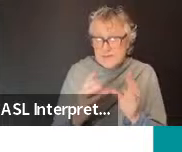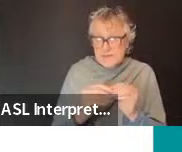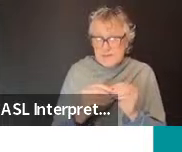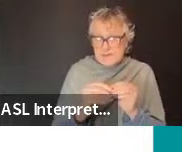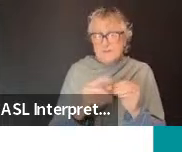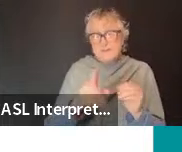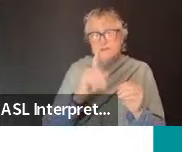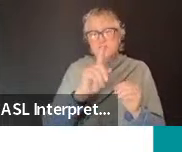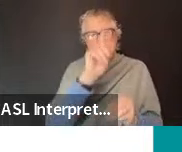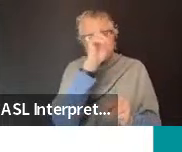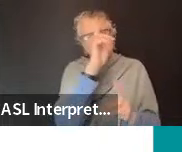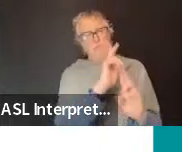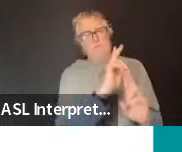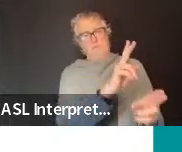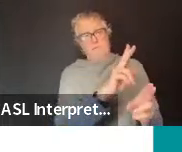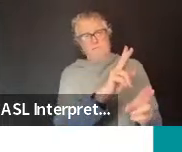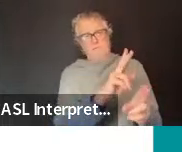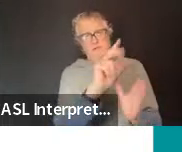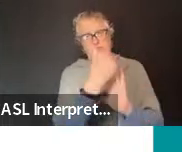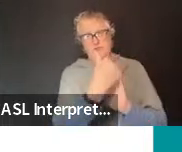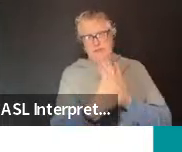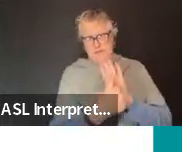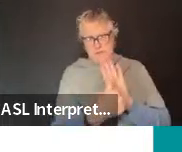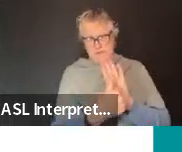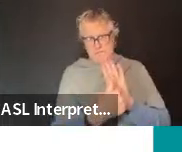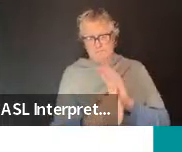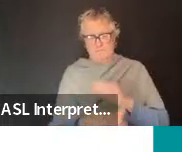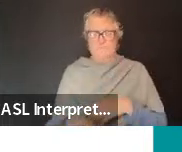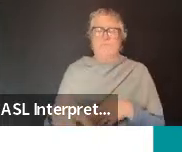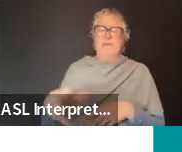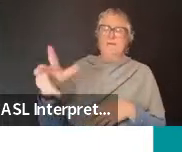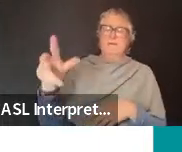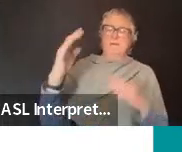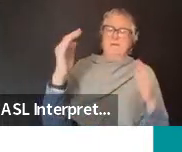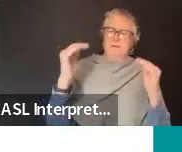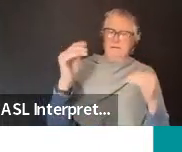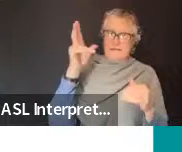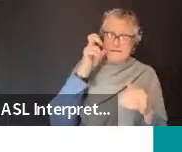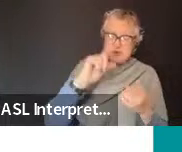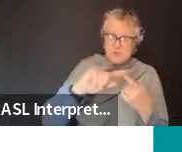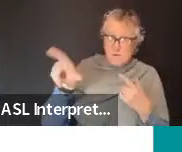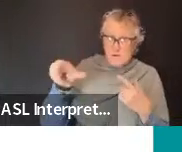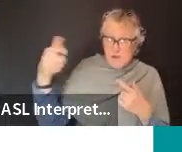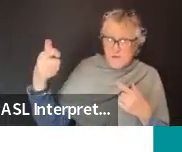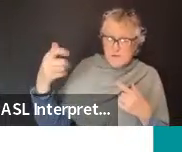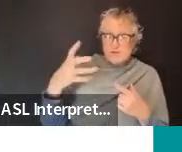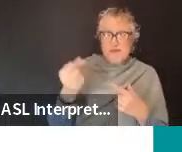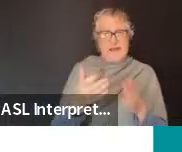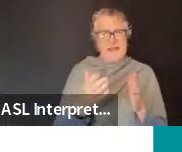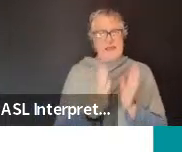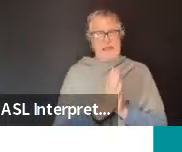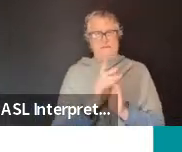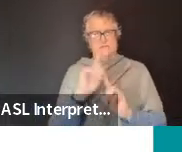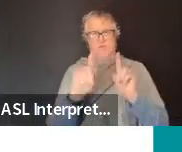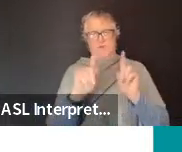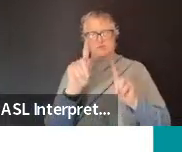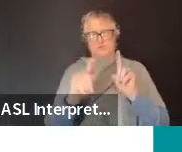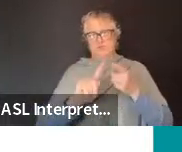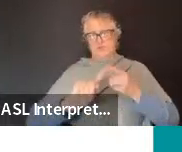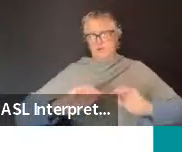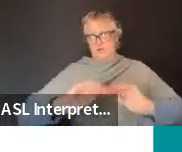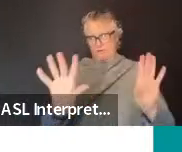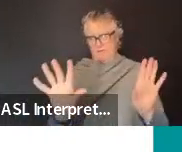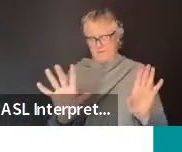people, address interests and seek common ground, provide a balance of speaking time. So I also